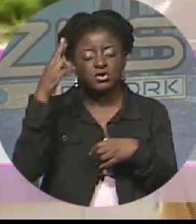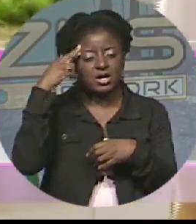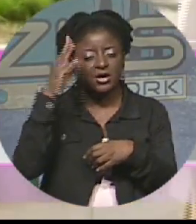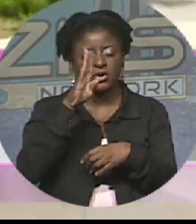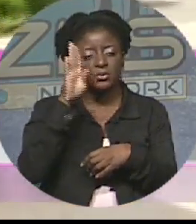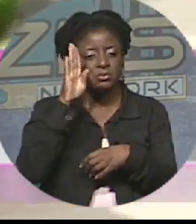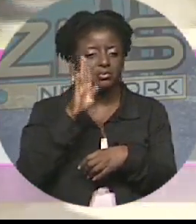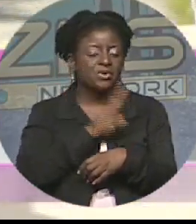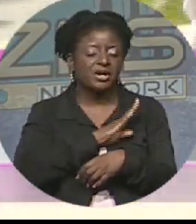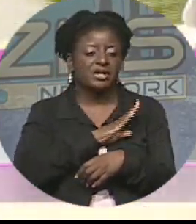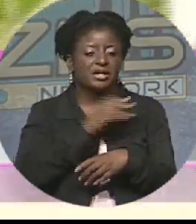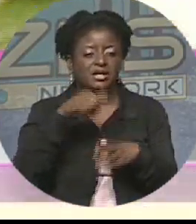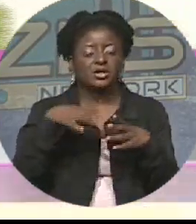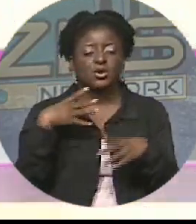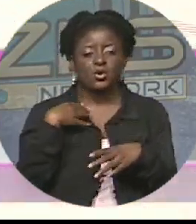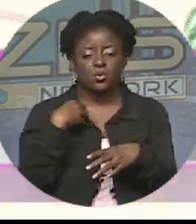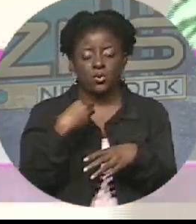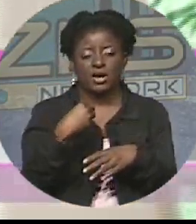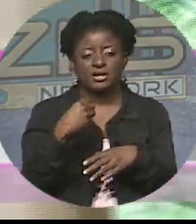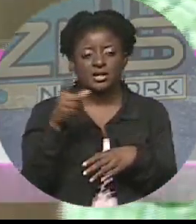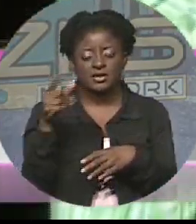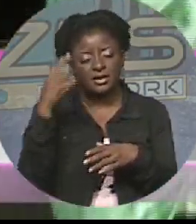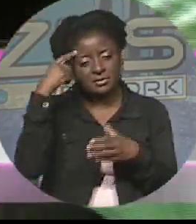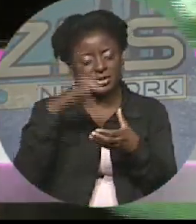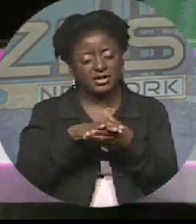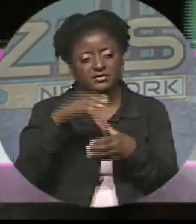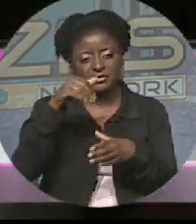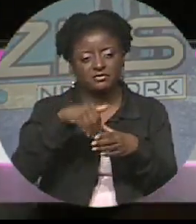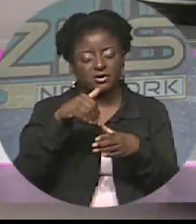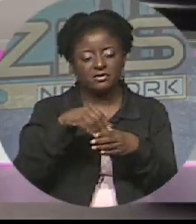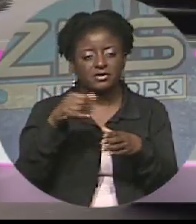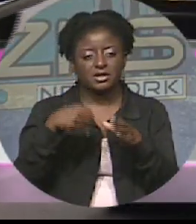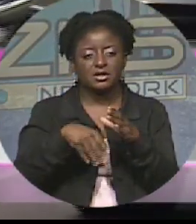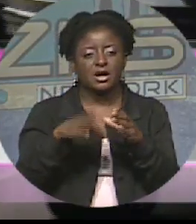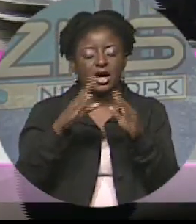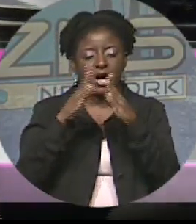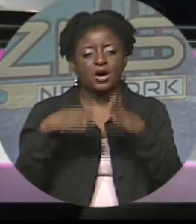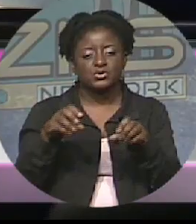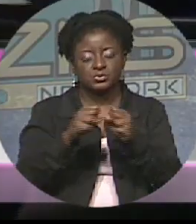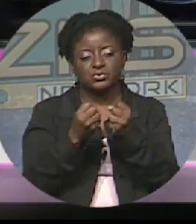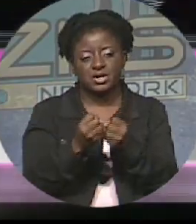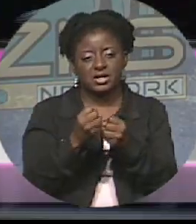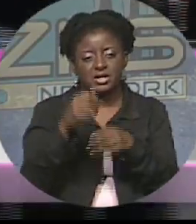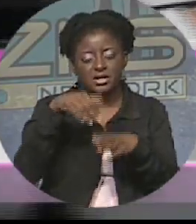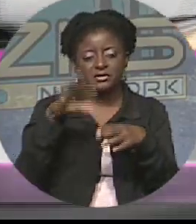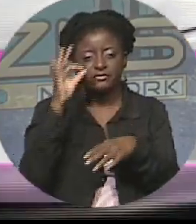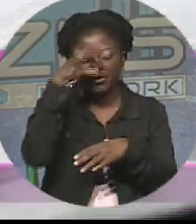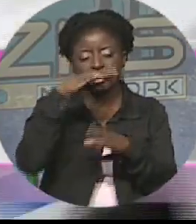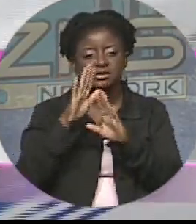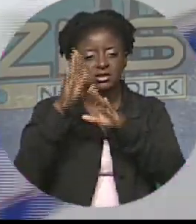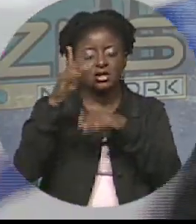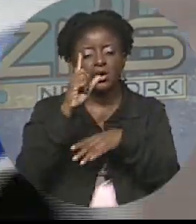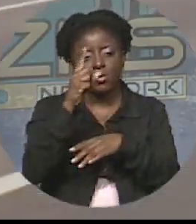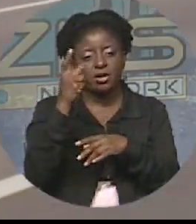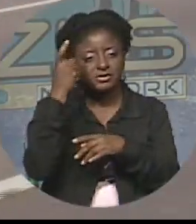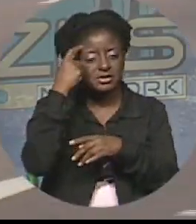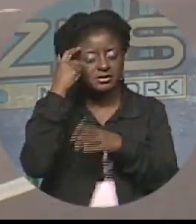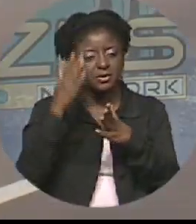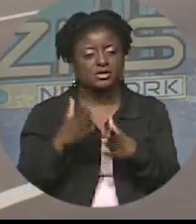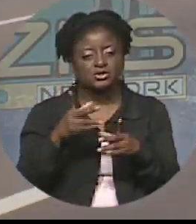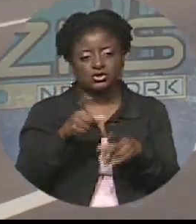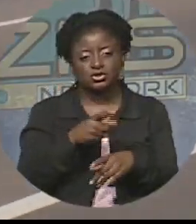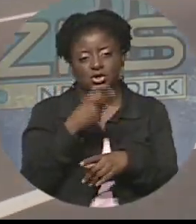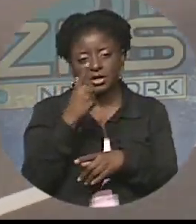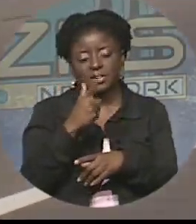white T-shirt, who they believe were involved in a housebreaking in Fox Hill that resulted in one of the suspects being shot by police.